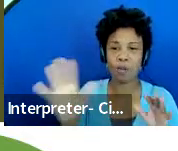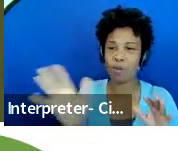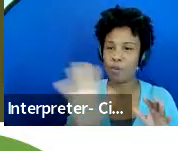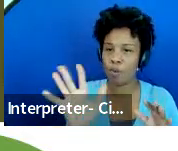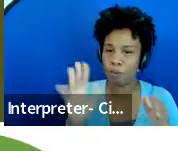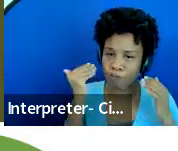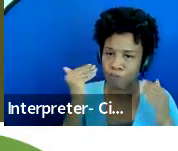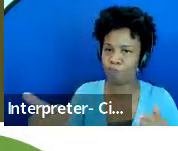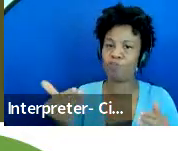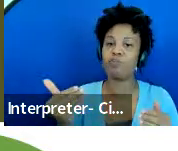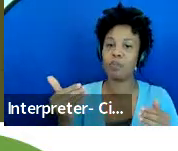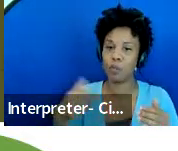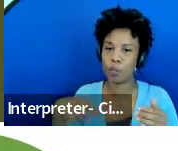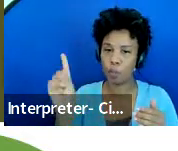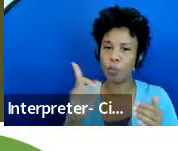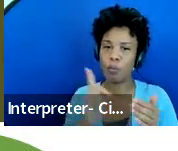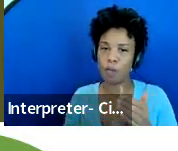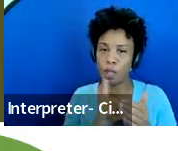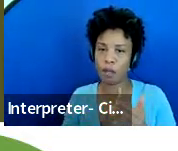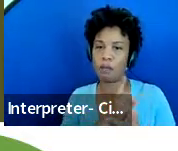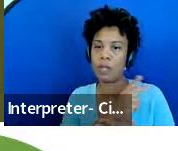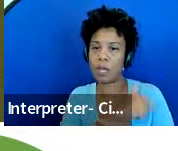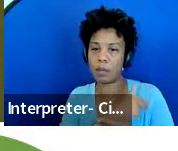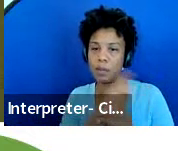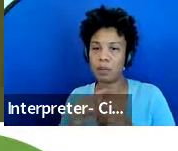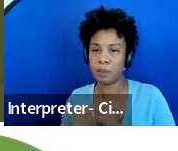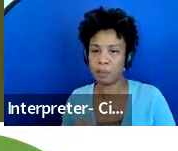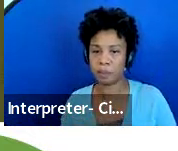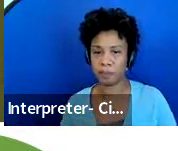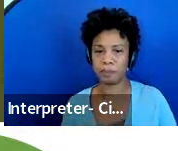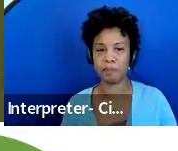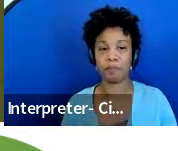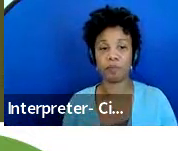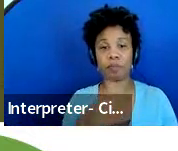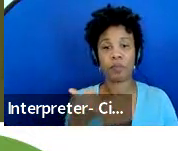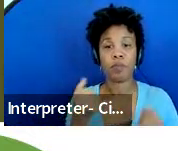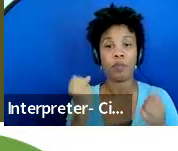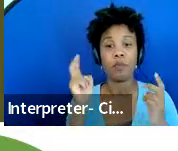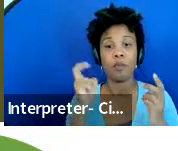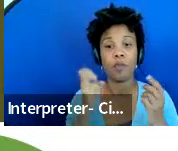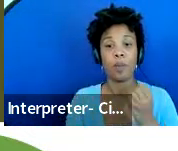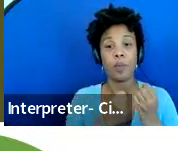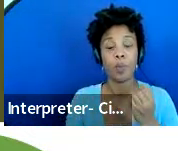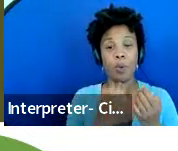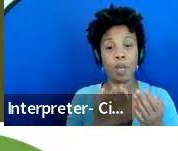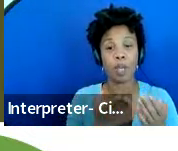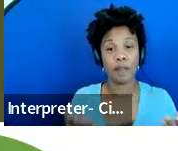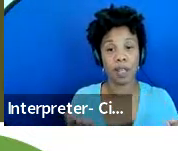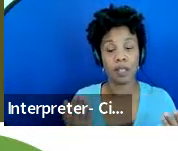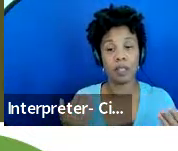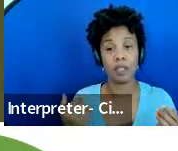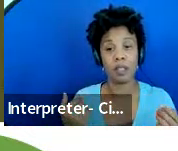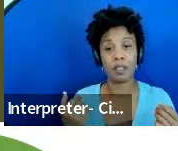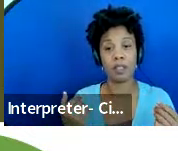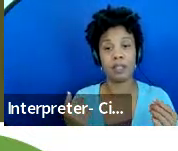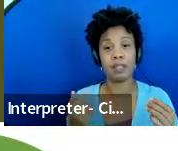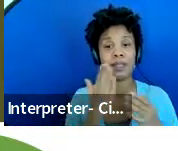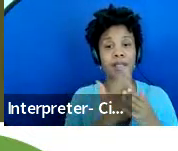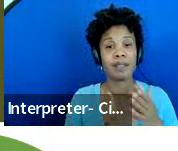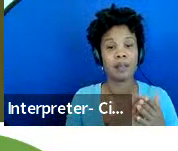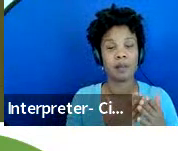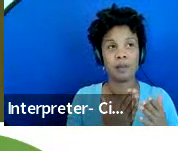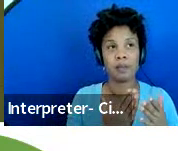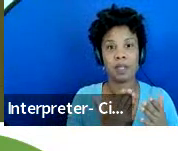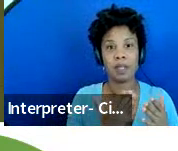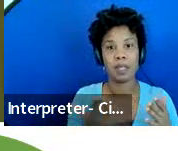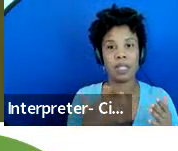as a society, we view certain devices and tools as normal, while we view others as extra or special. And a